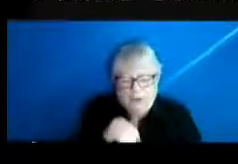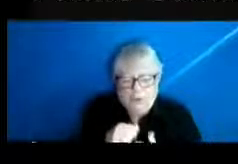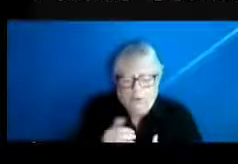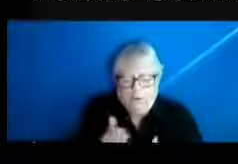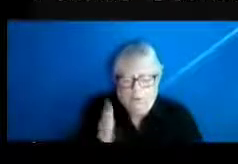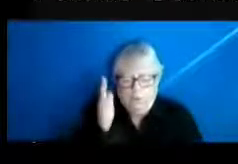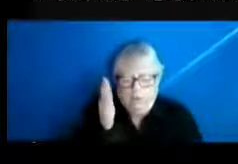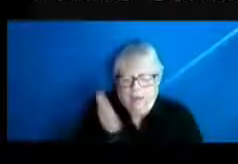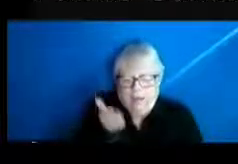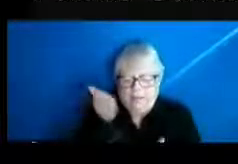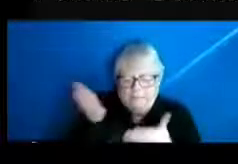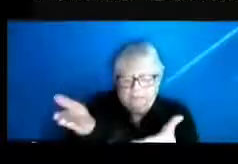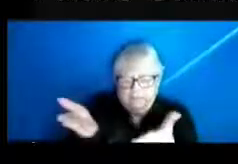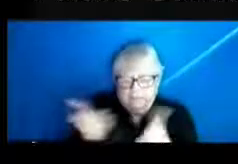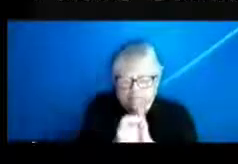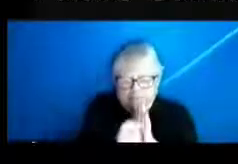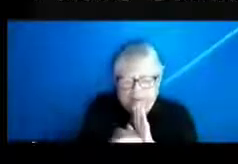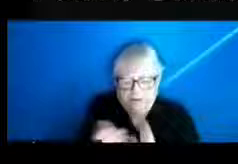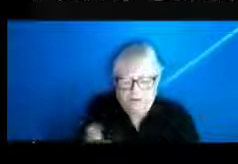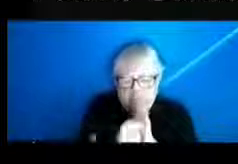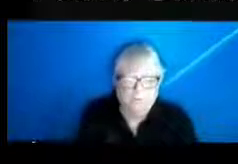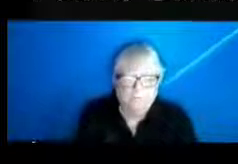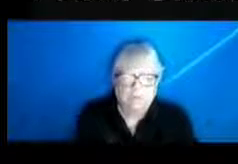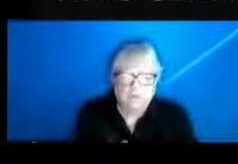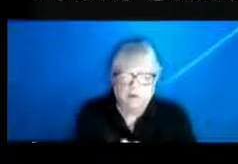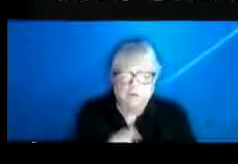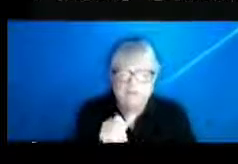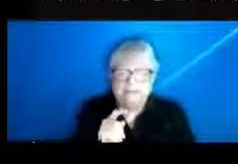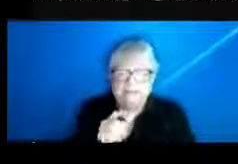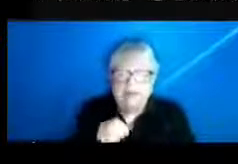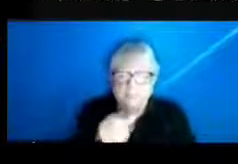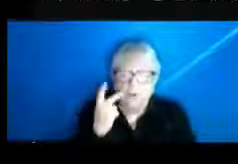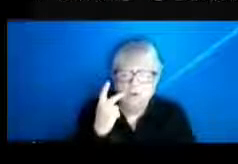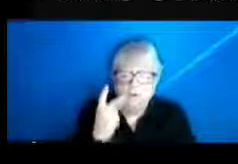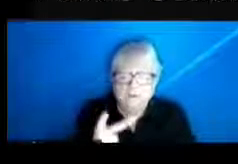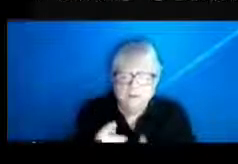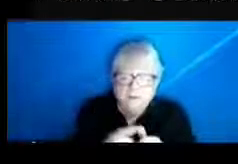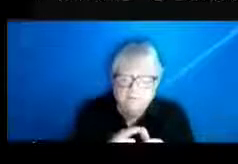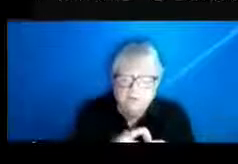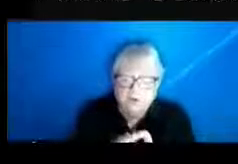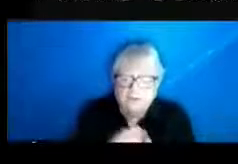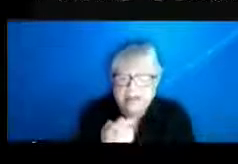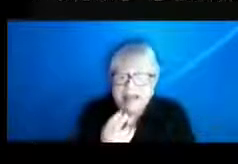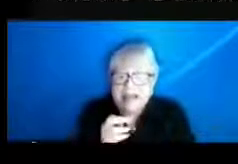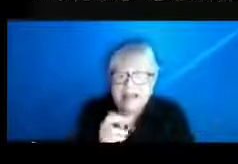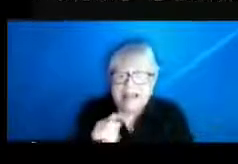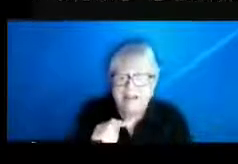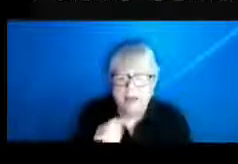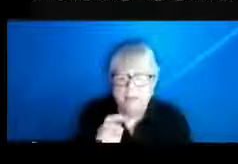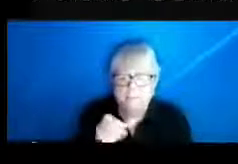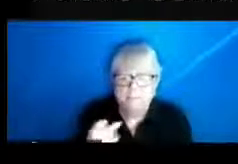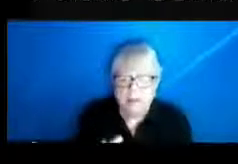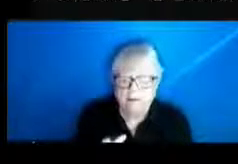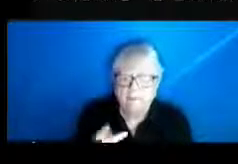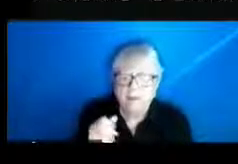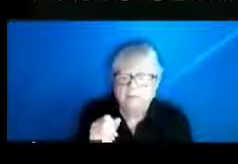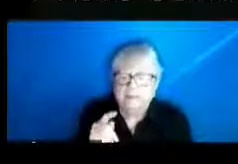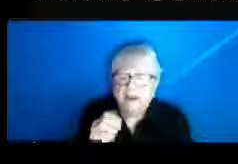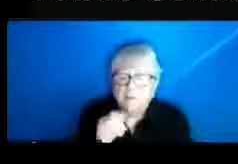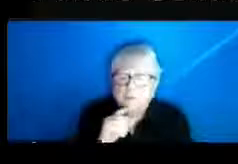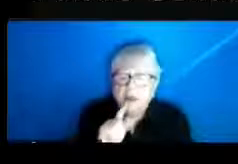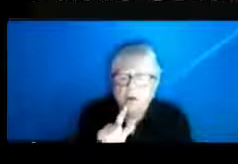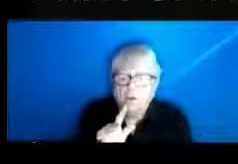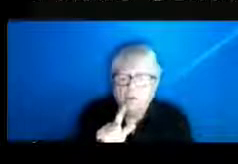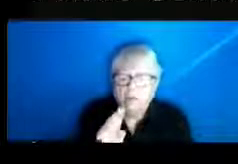Act email. So starting first with Sacramento, we'll see our first heat map of the Sacramento region, the Sacramento LGBTQ plus